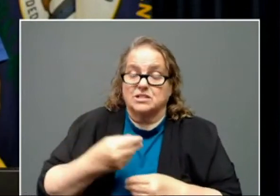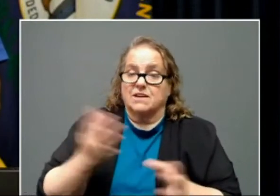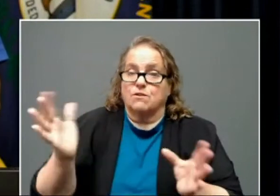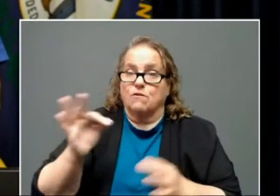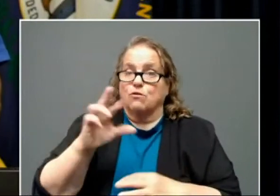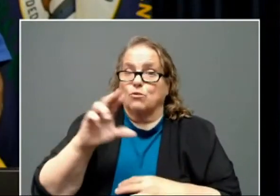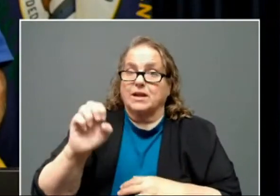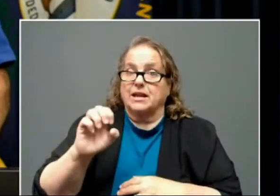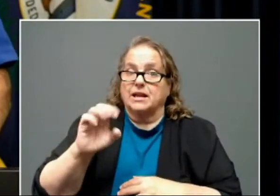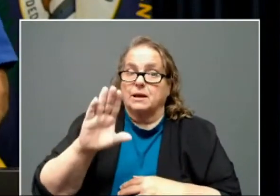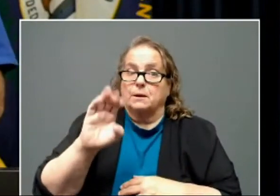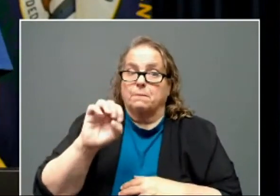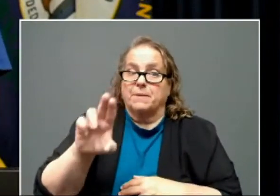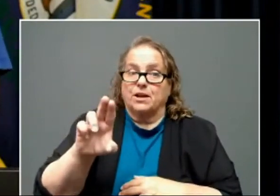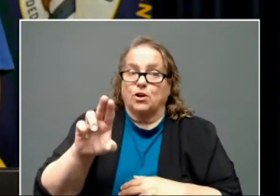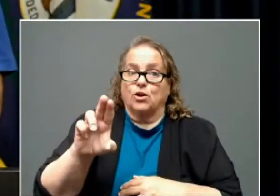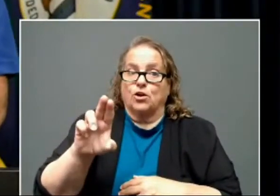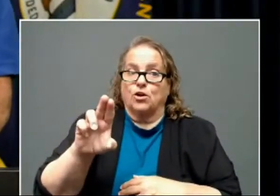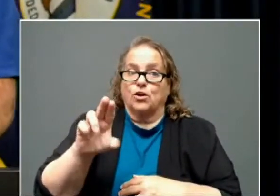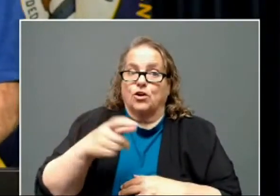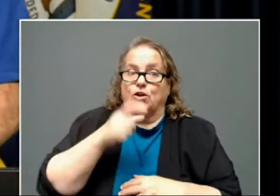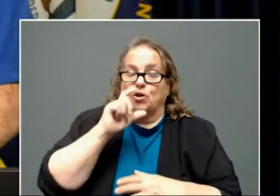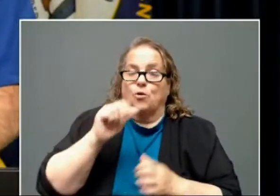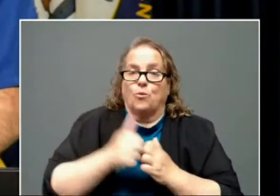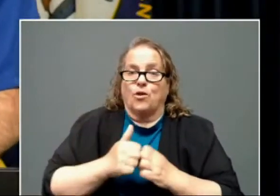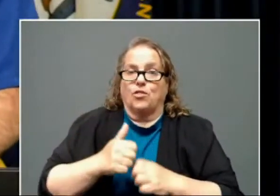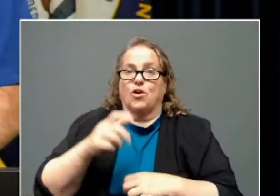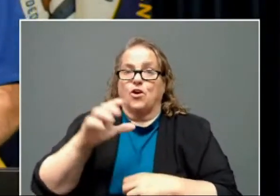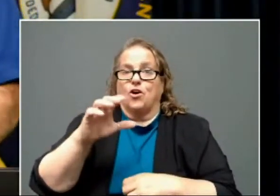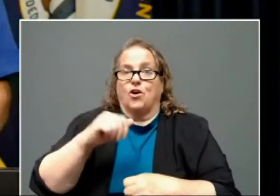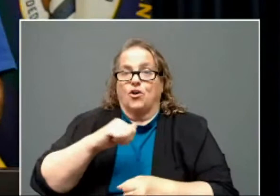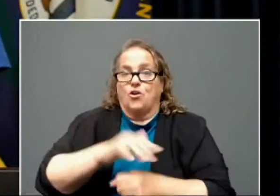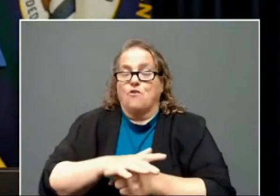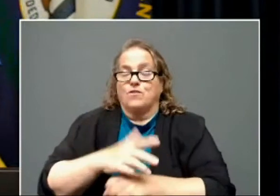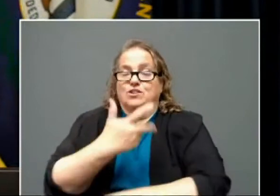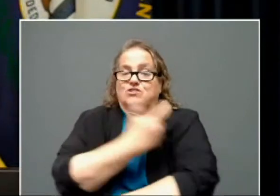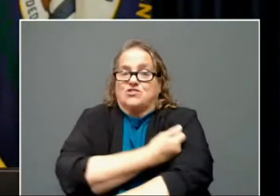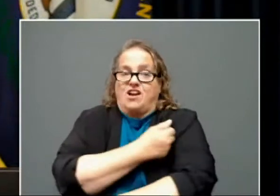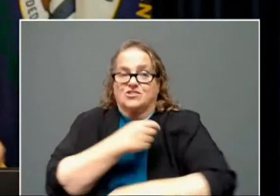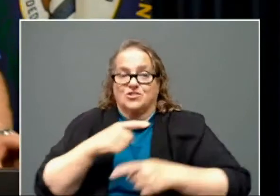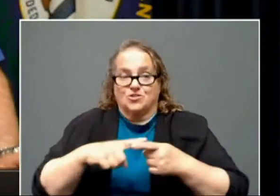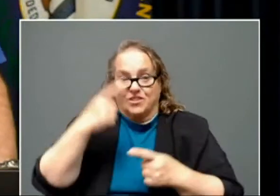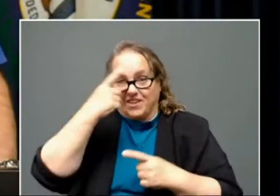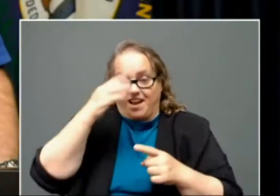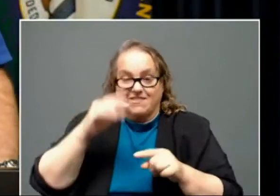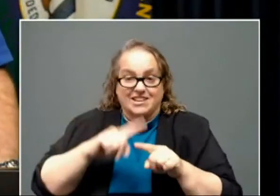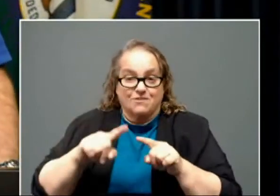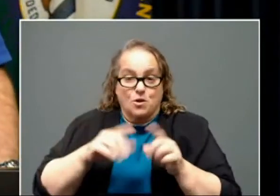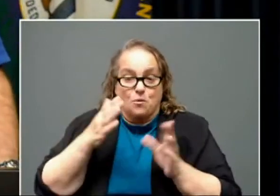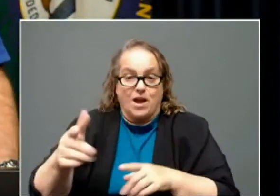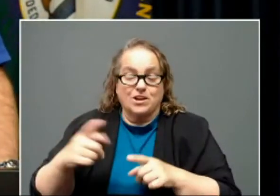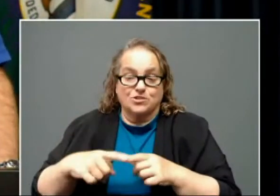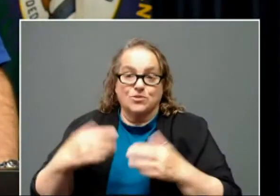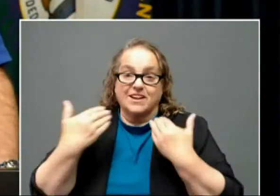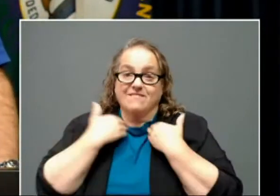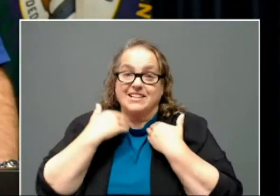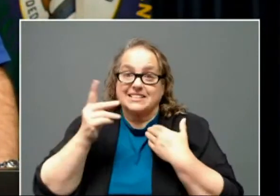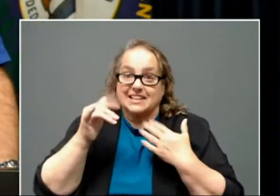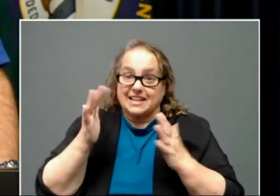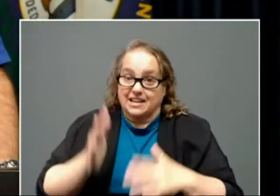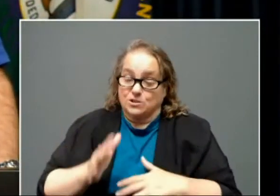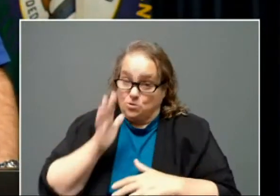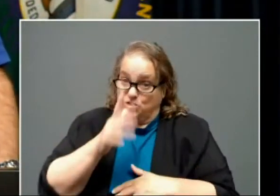COVID shots. In thinking of different ways to convince Kentuckians to get vaccinated, have you or would you